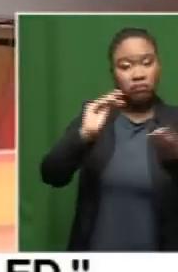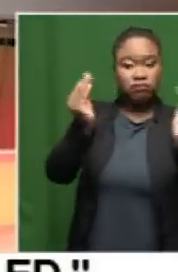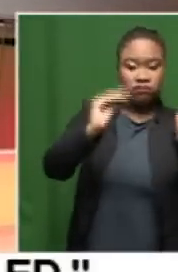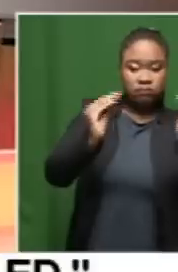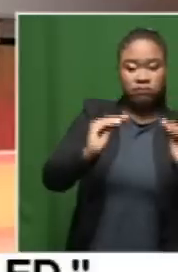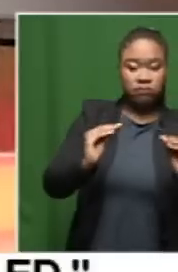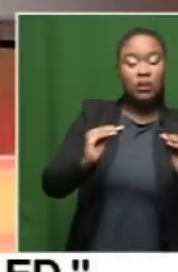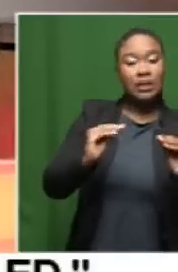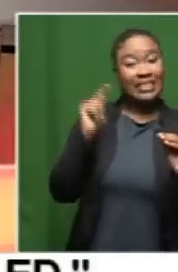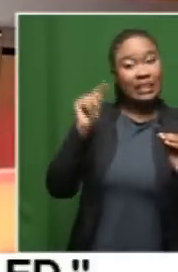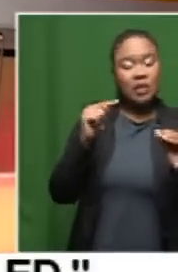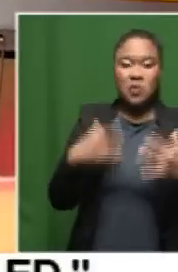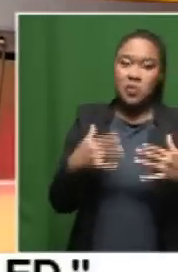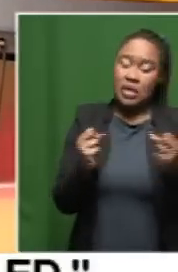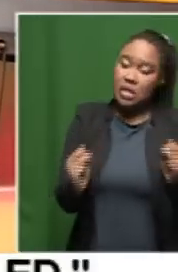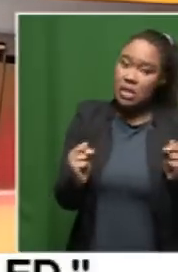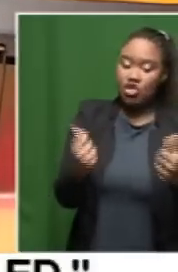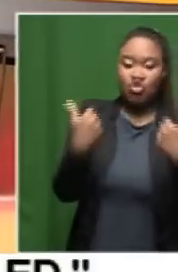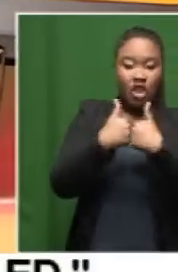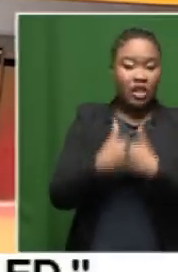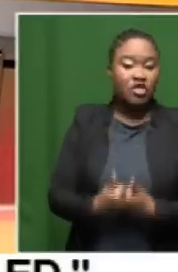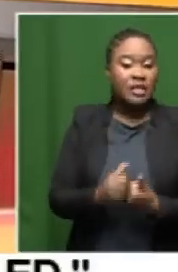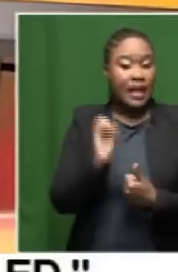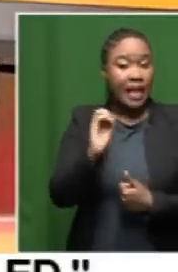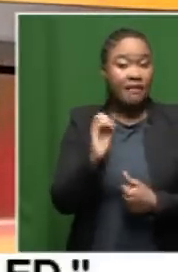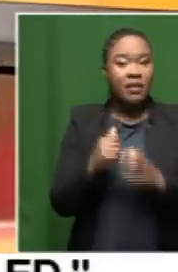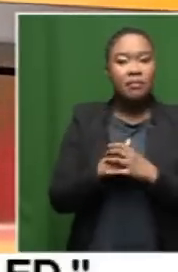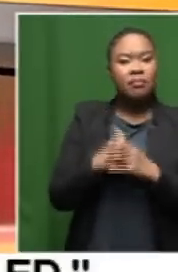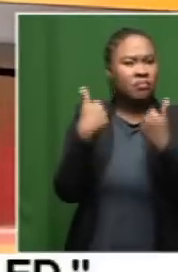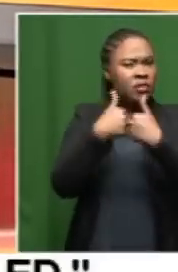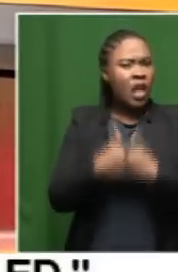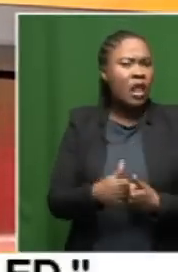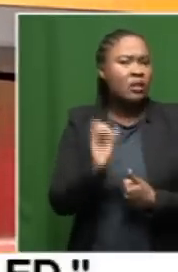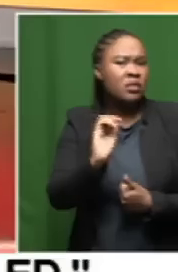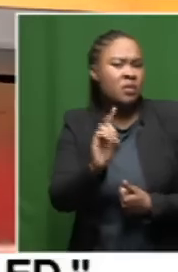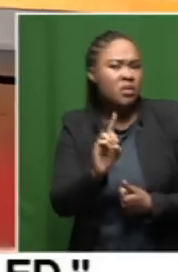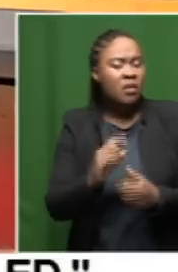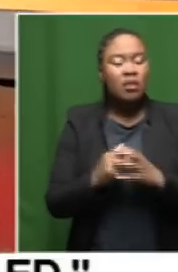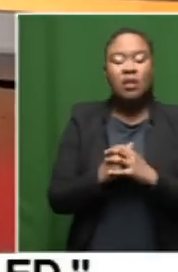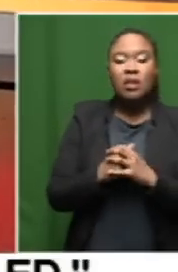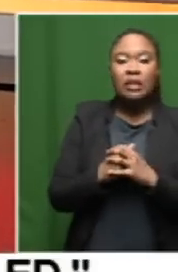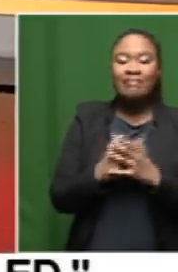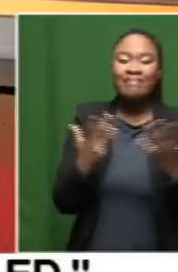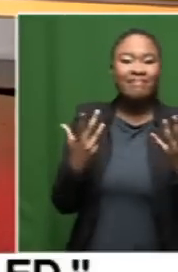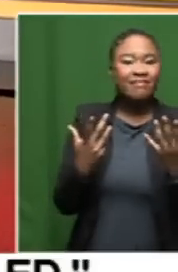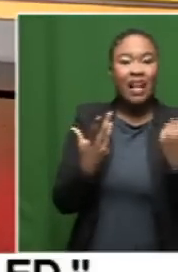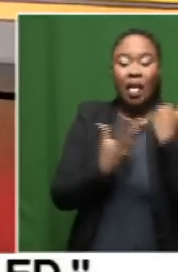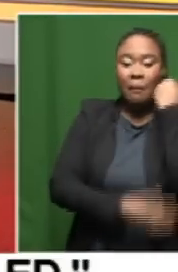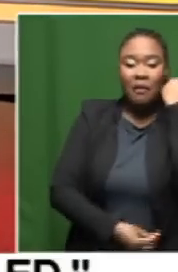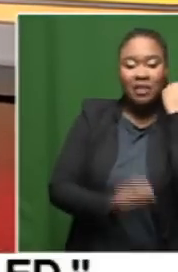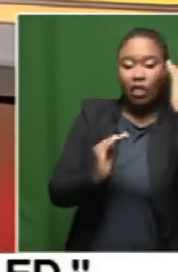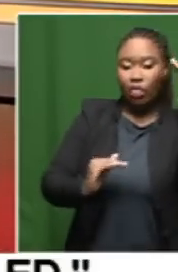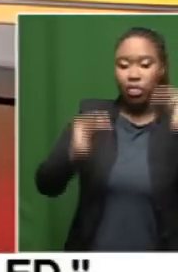Africa has more challenges. Indeed, indeed. Part of these challenges is that we have not been able to tackle the